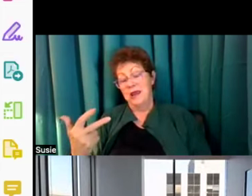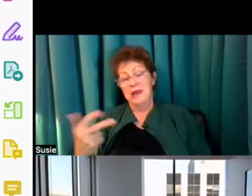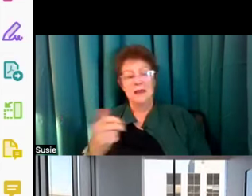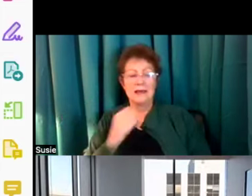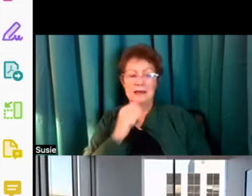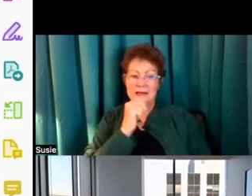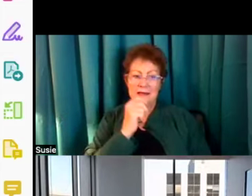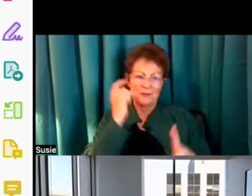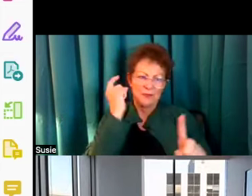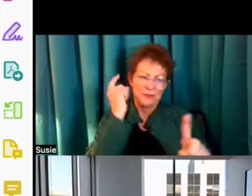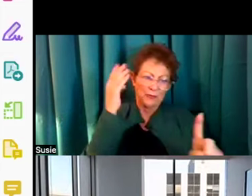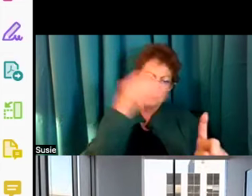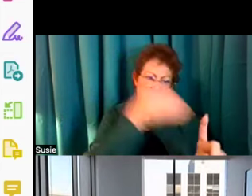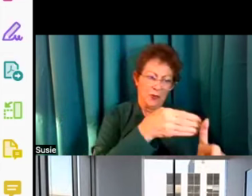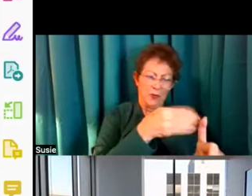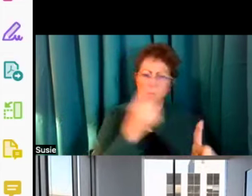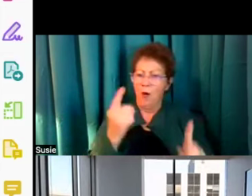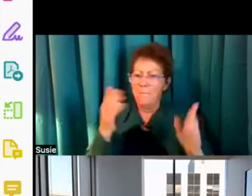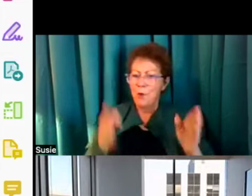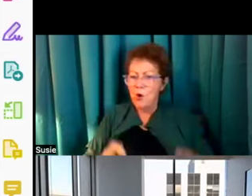private shareholder or individual.